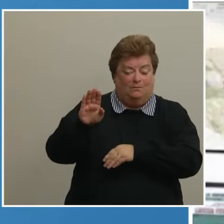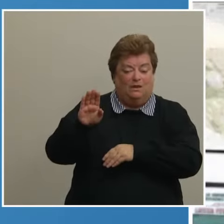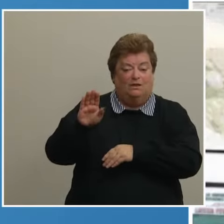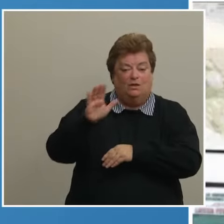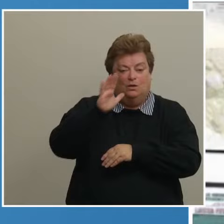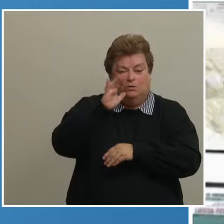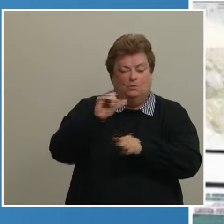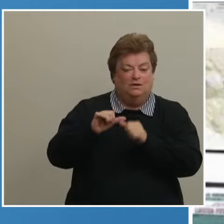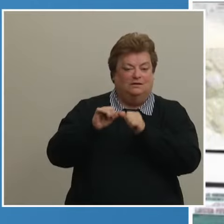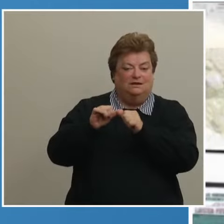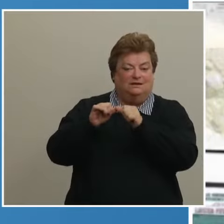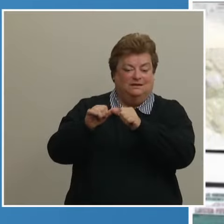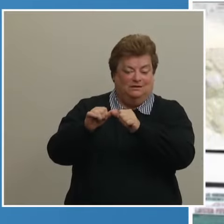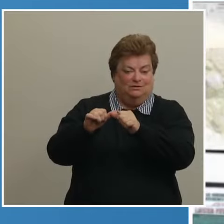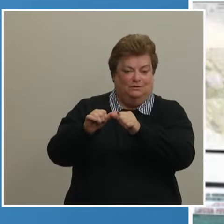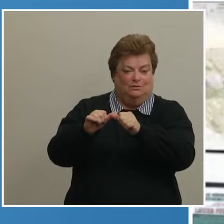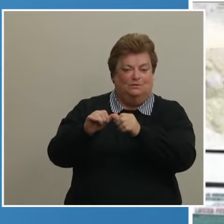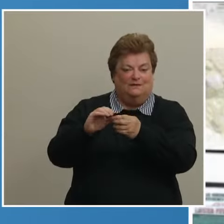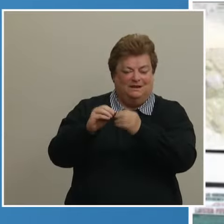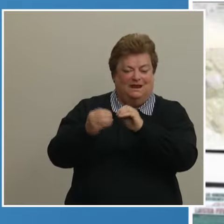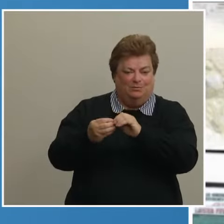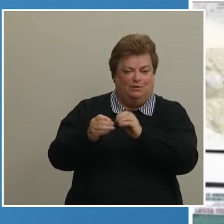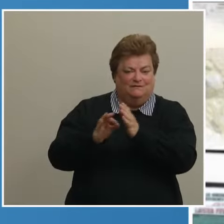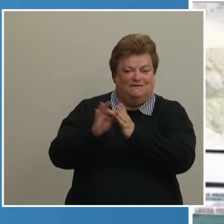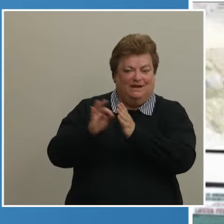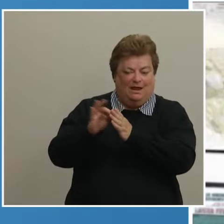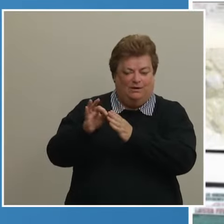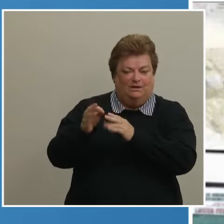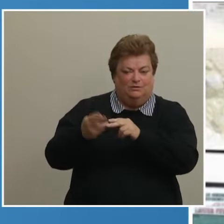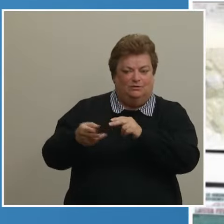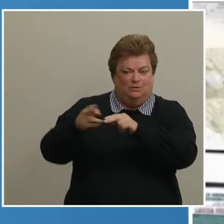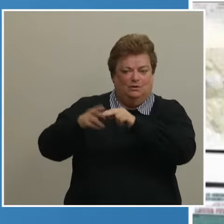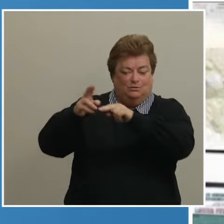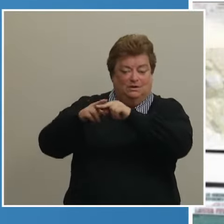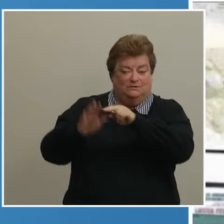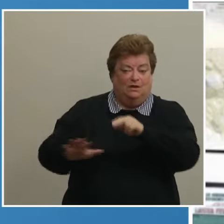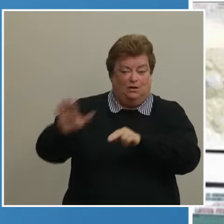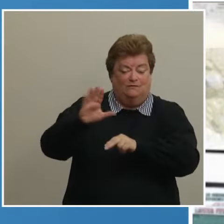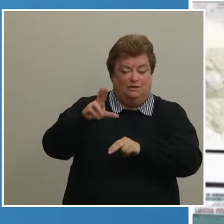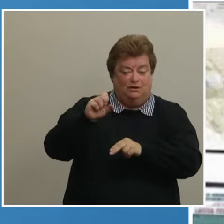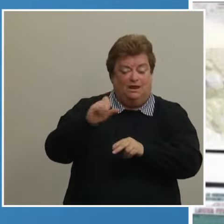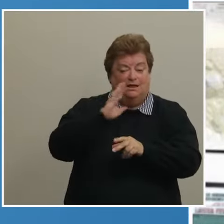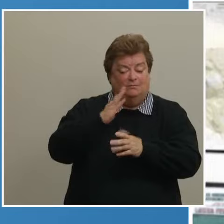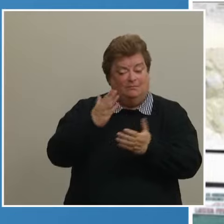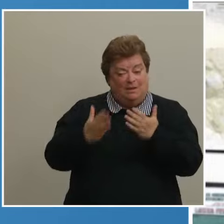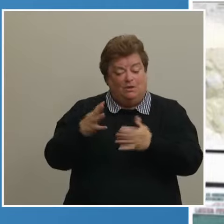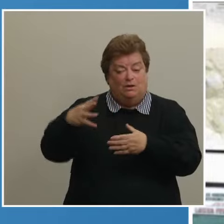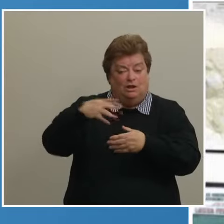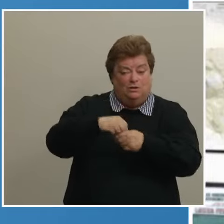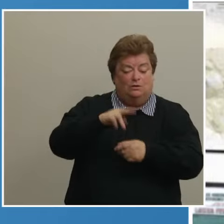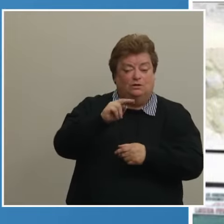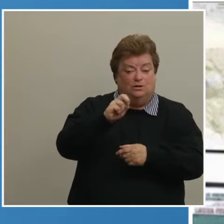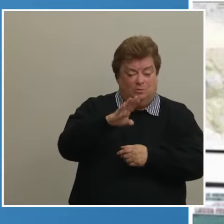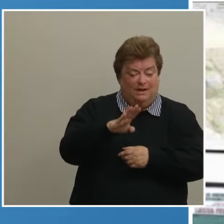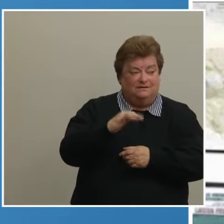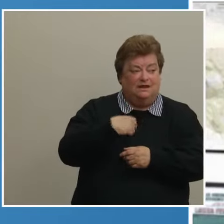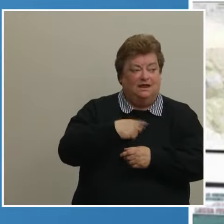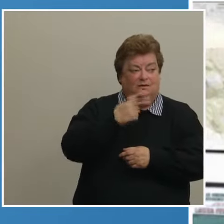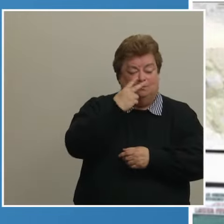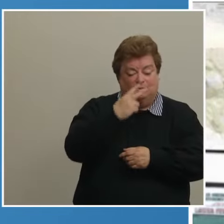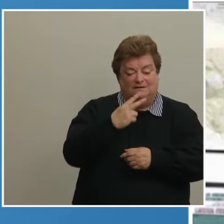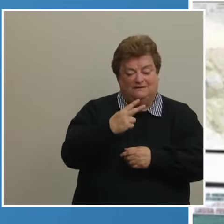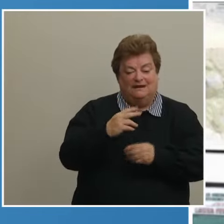drive continued increases in case counts across the US, including Nebraska. And again, we've seen an increased case count